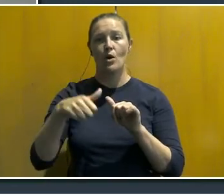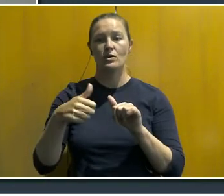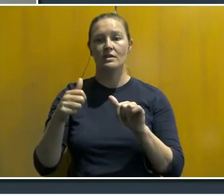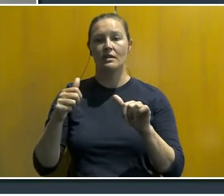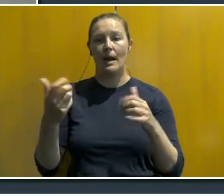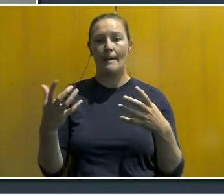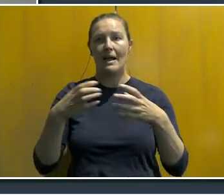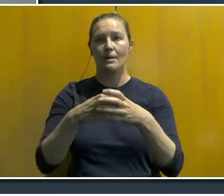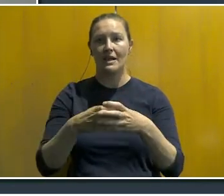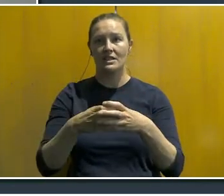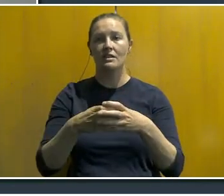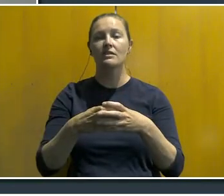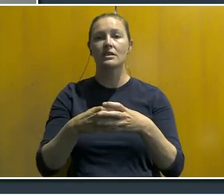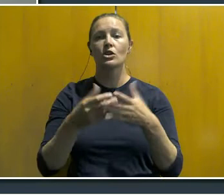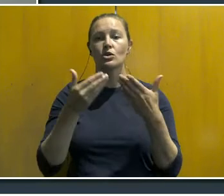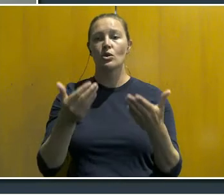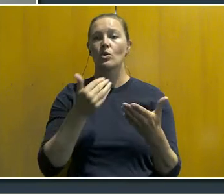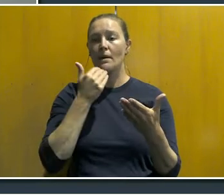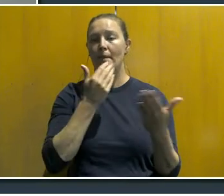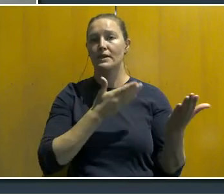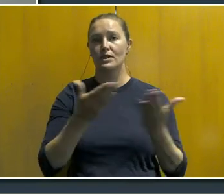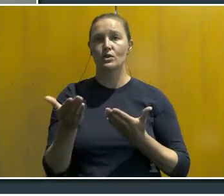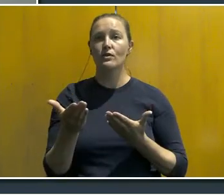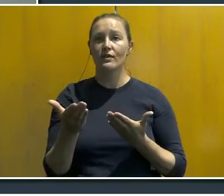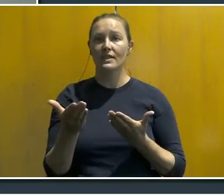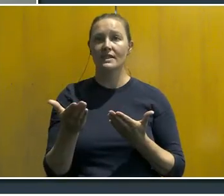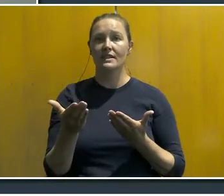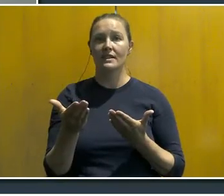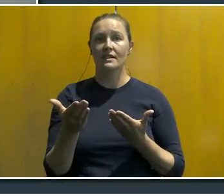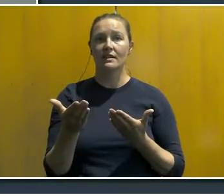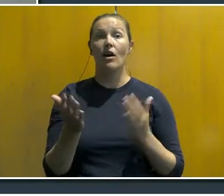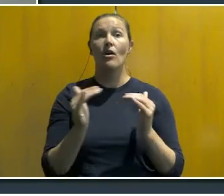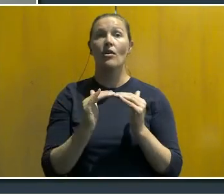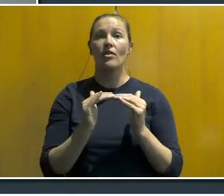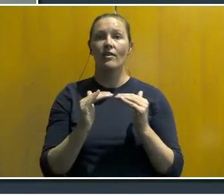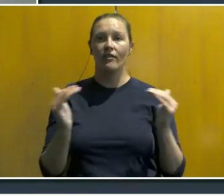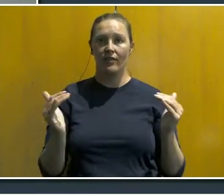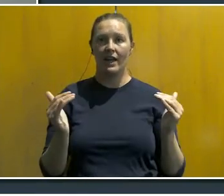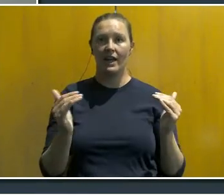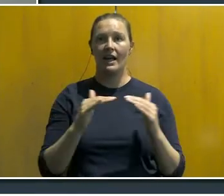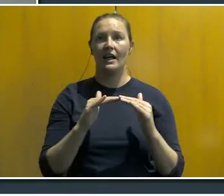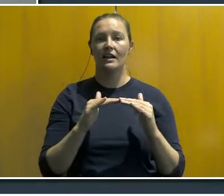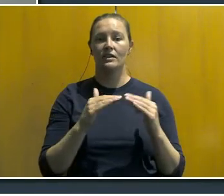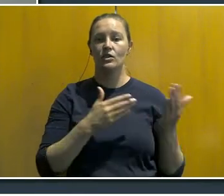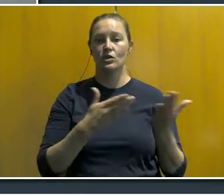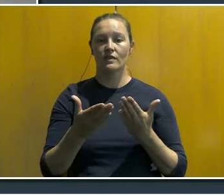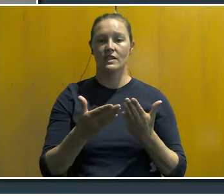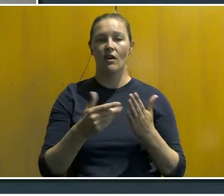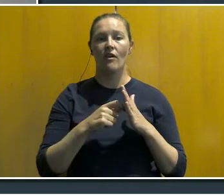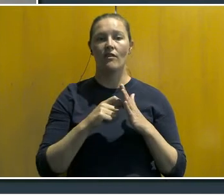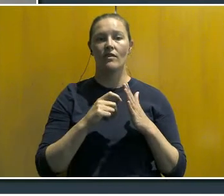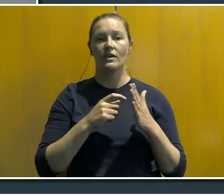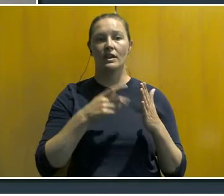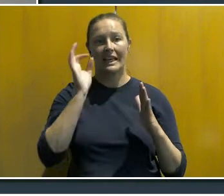an accurate reflection of the level of service, of the fair level of service of fixed council services or the levels